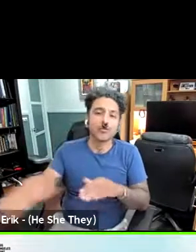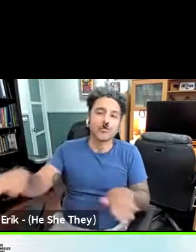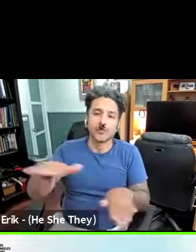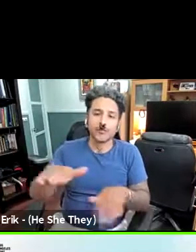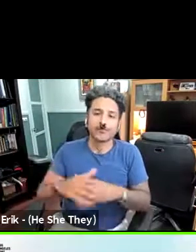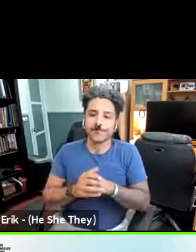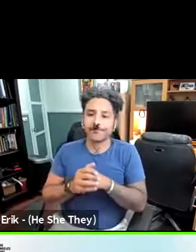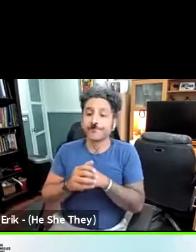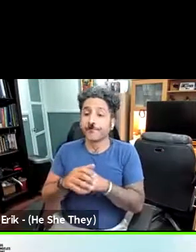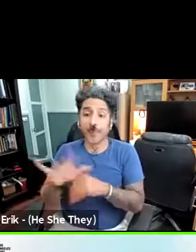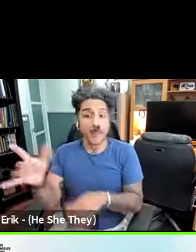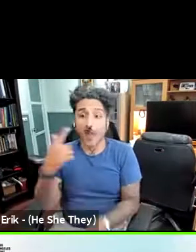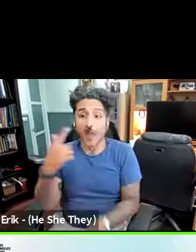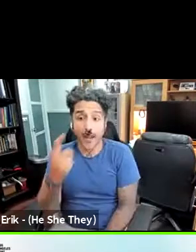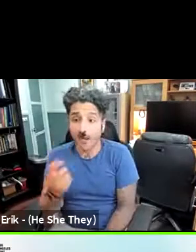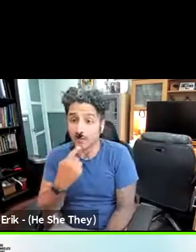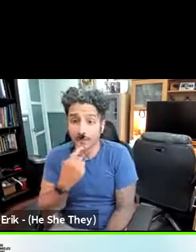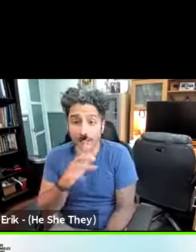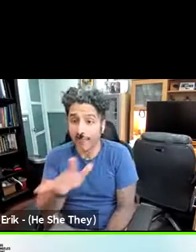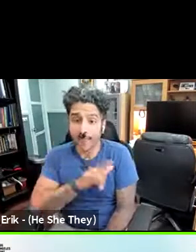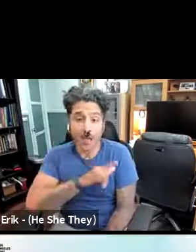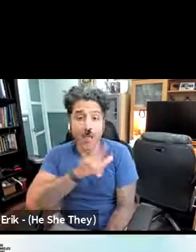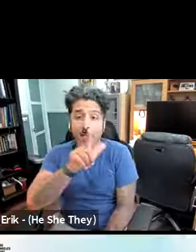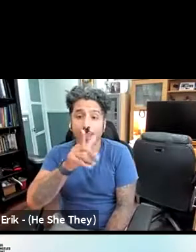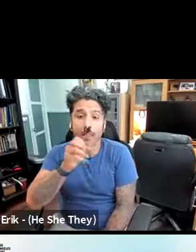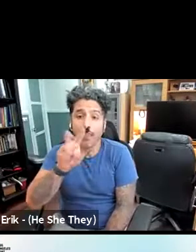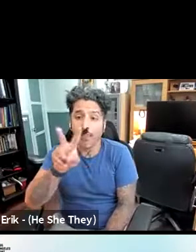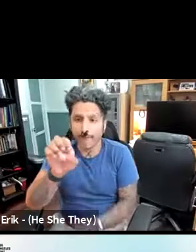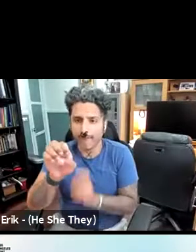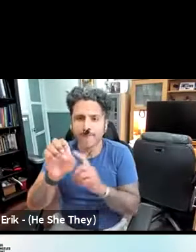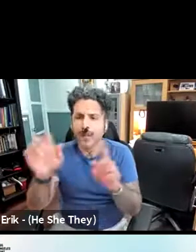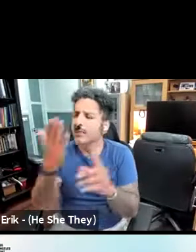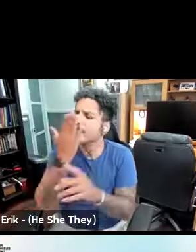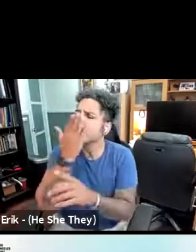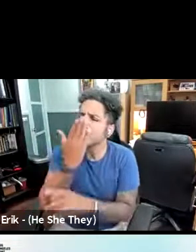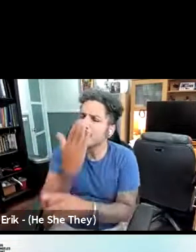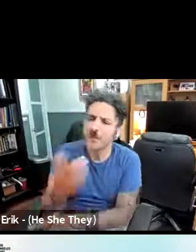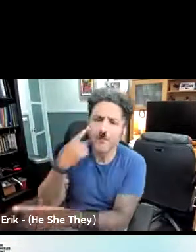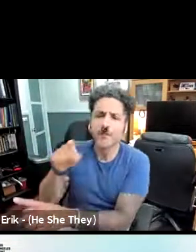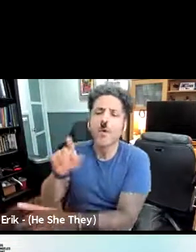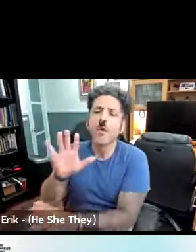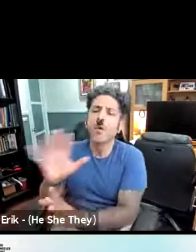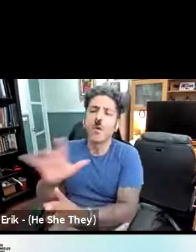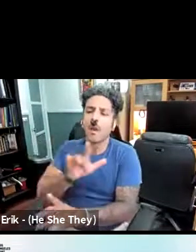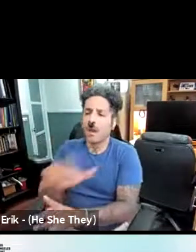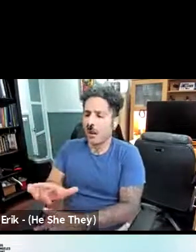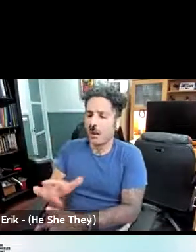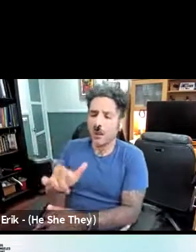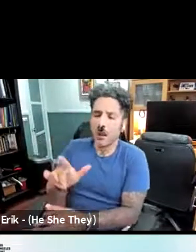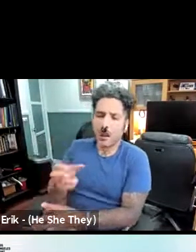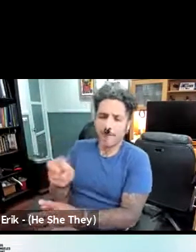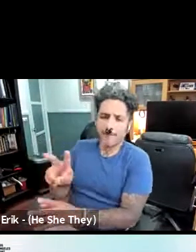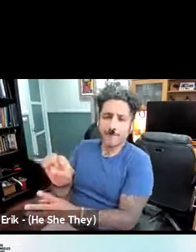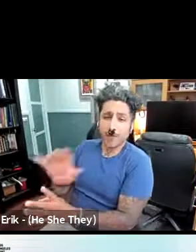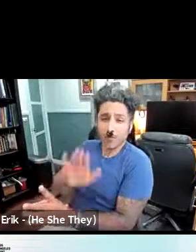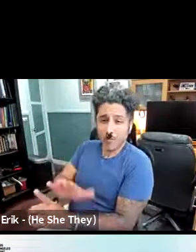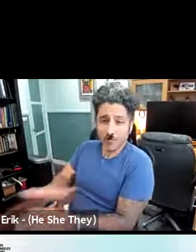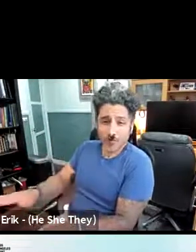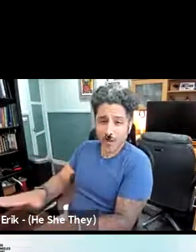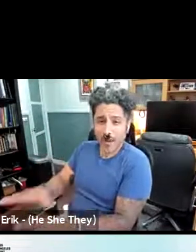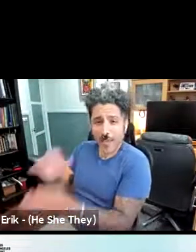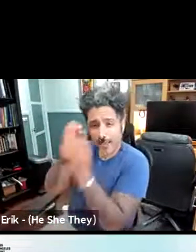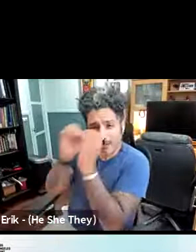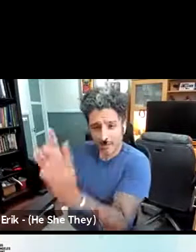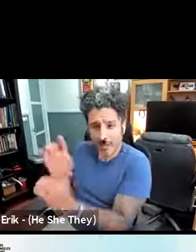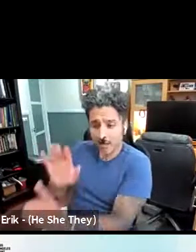SaVanna? That's what I was saying, the love issue. Thanks for loving your child and sit and talk to your child and be educated